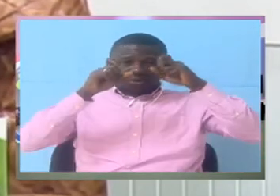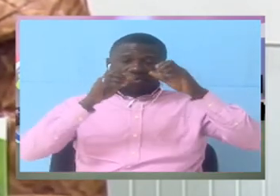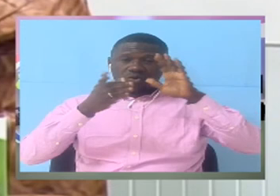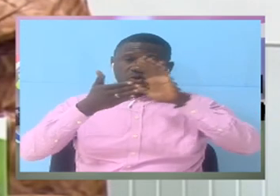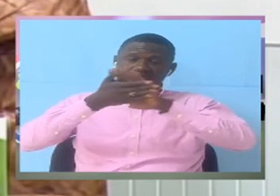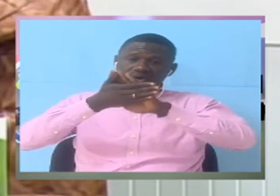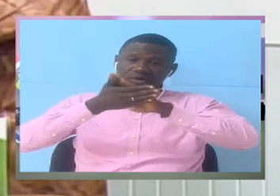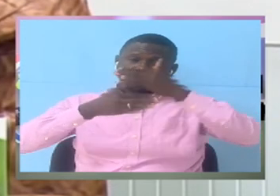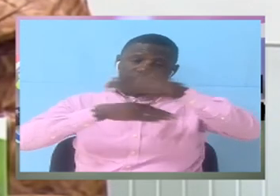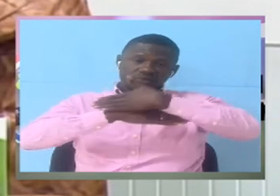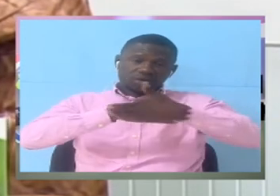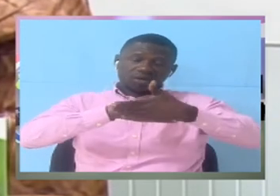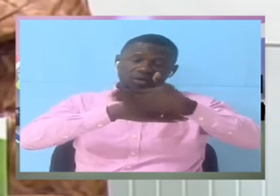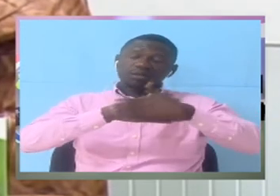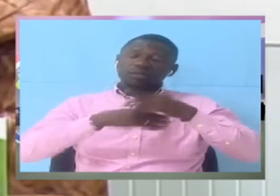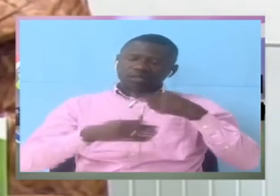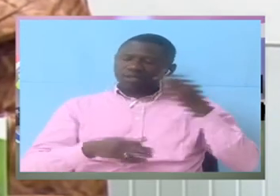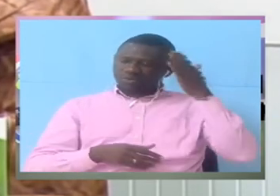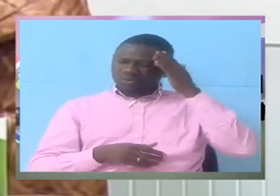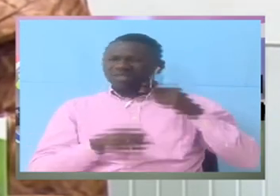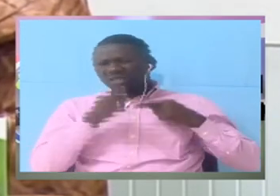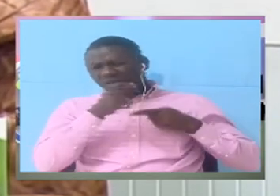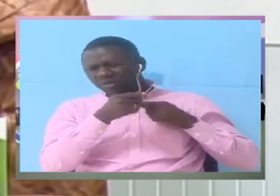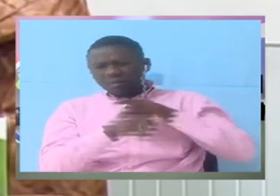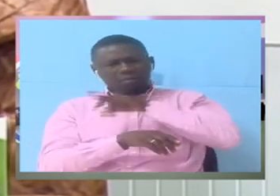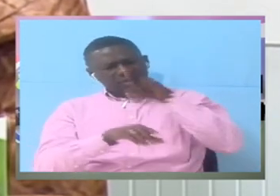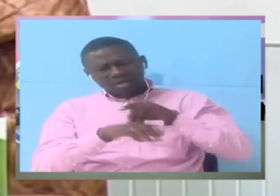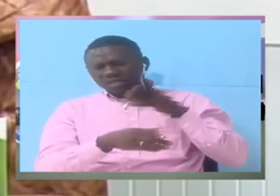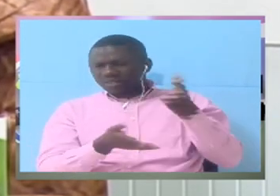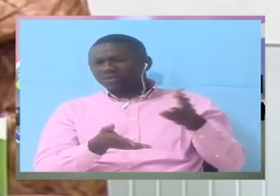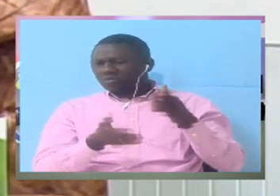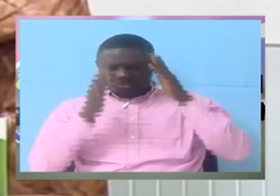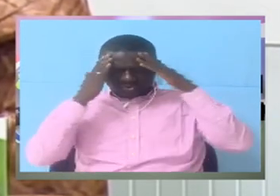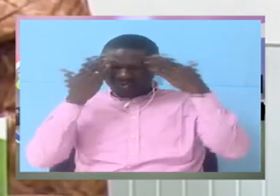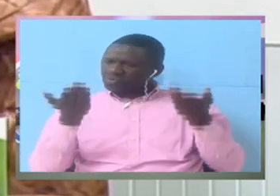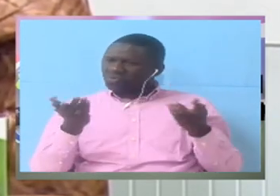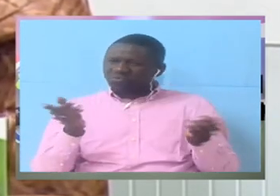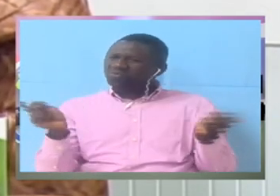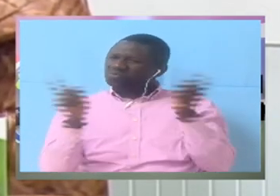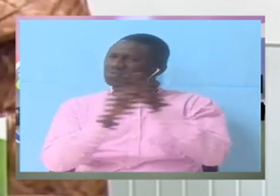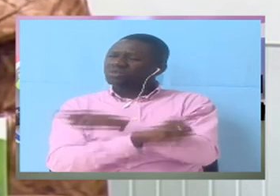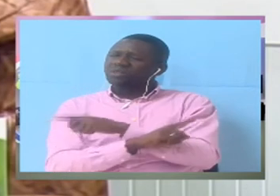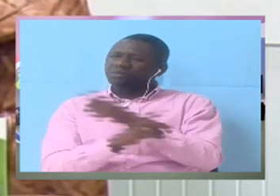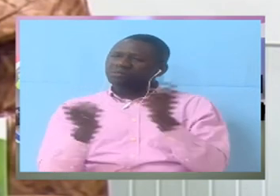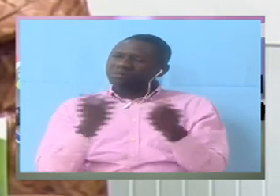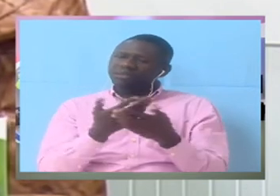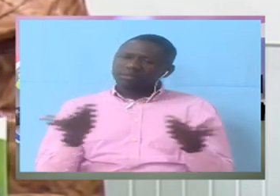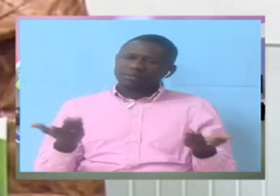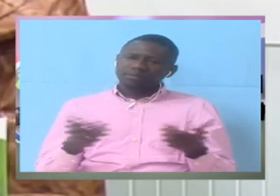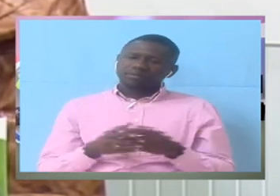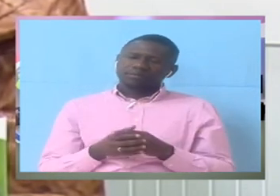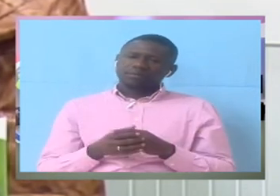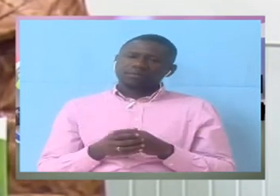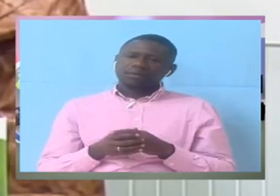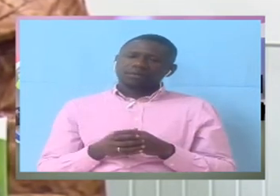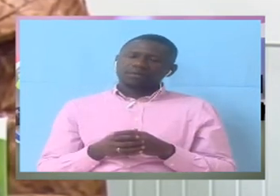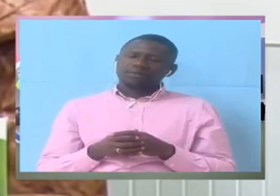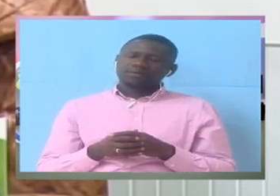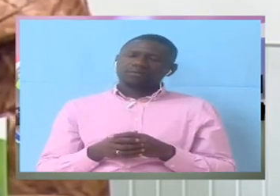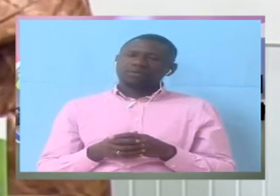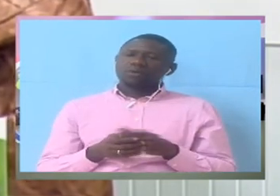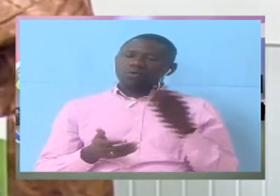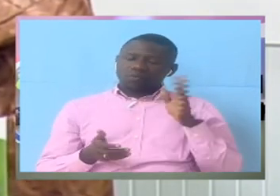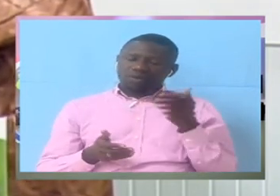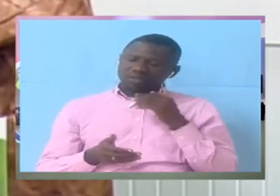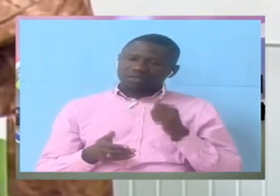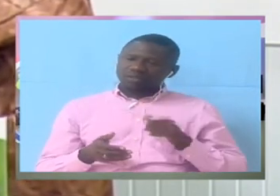on the wall. That was the place, but we had gone past it. We